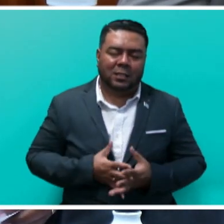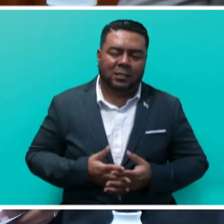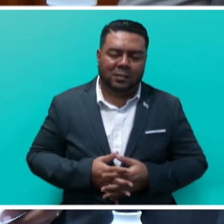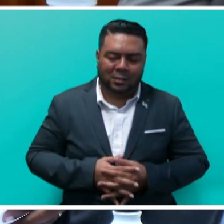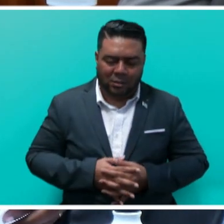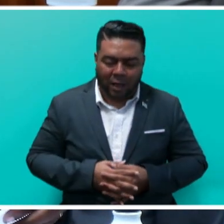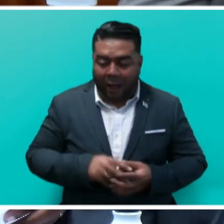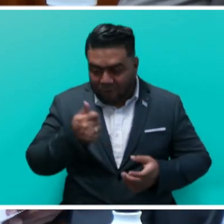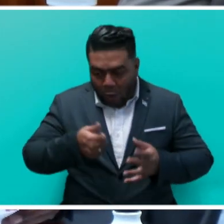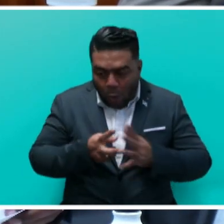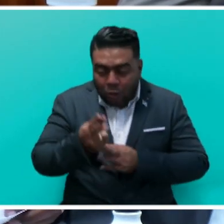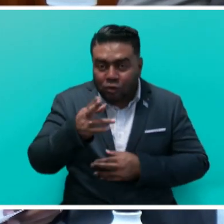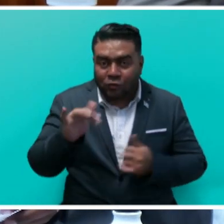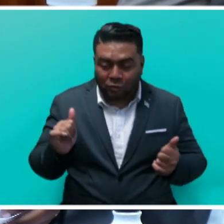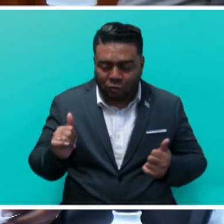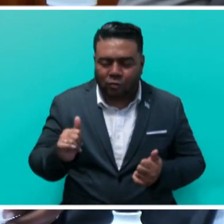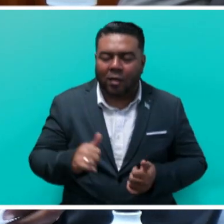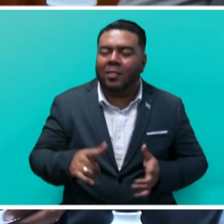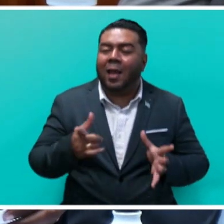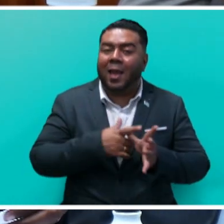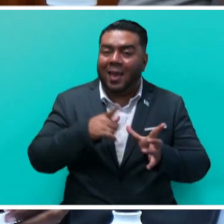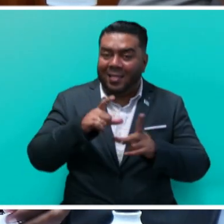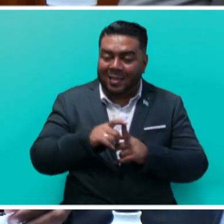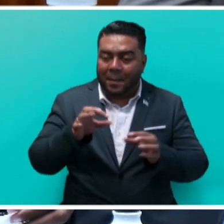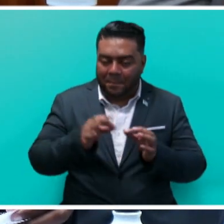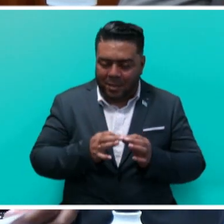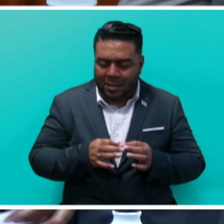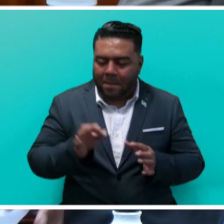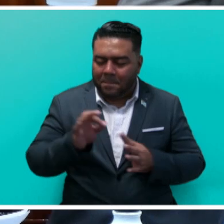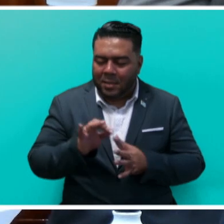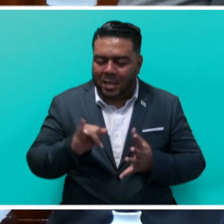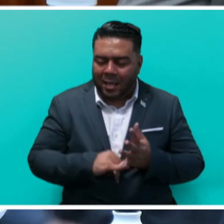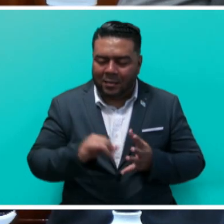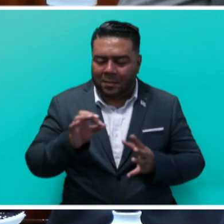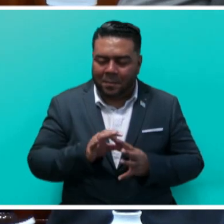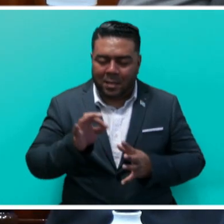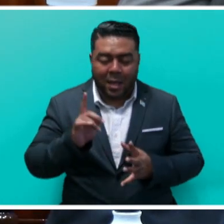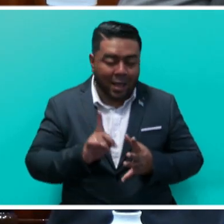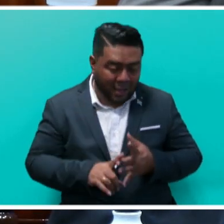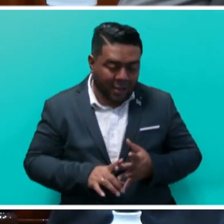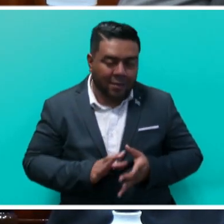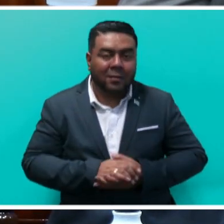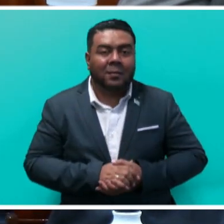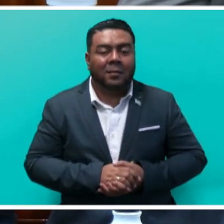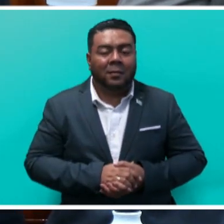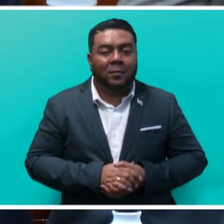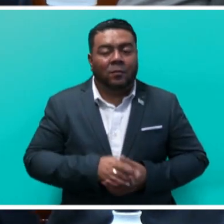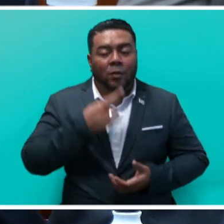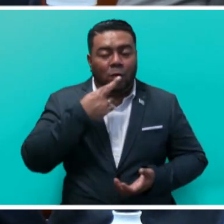launch. The ADB PSDI provided funding for the annual maintenance of the